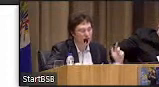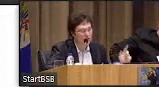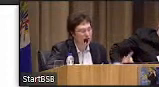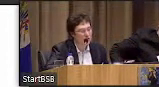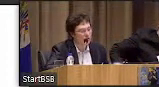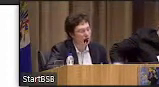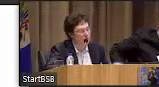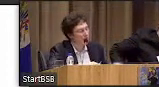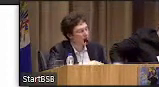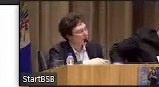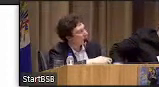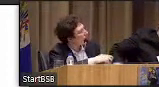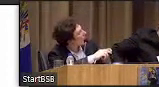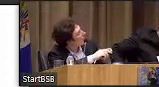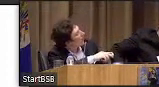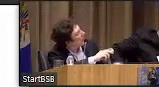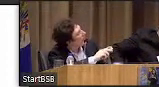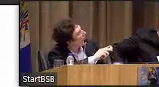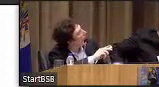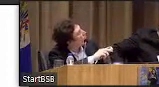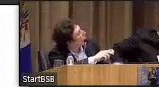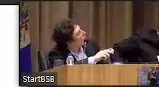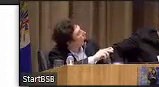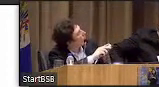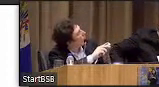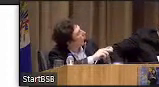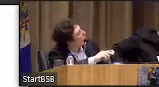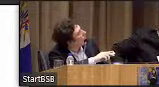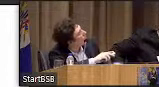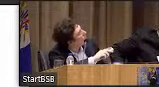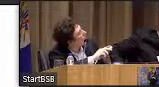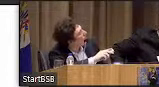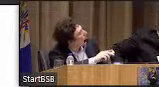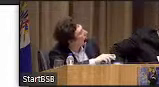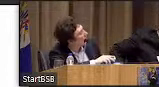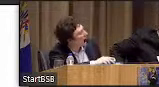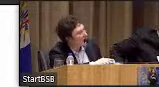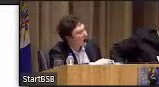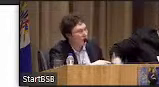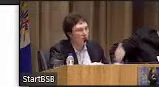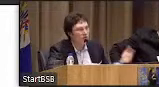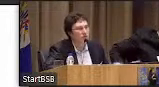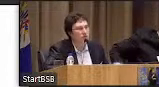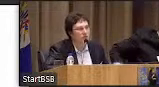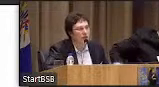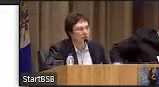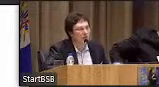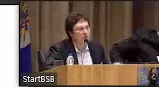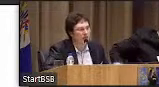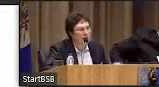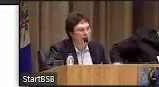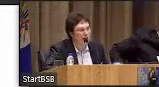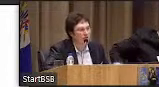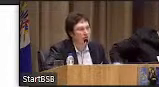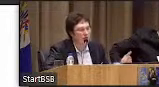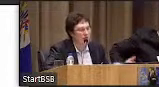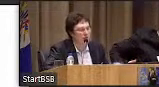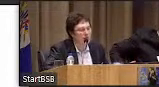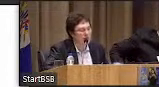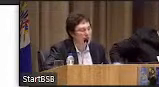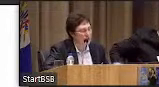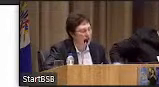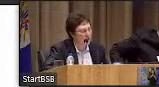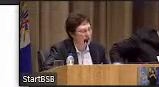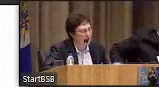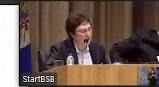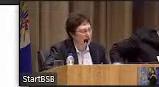And then in this double extraction strategy, we have reached the values that are positive and